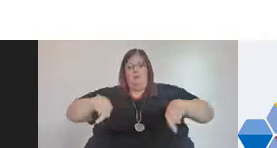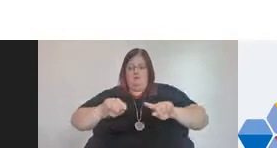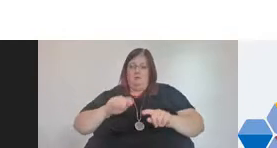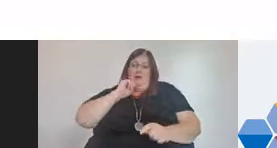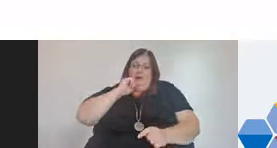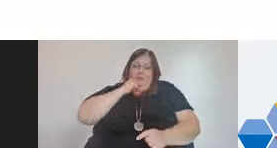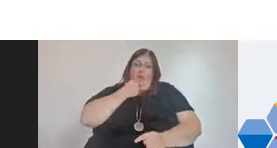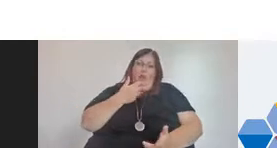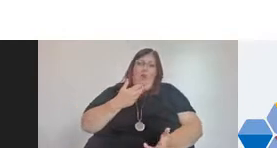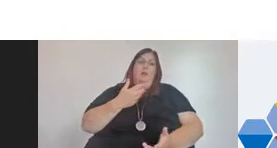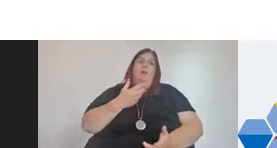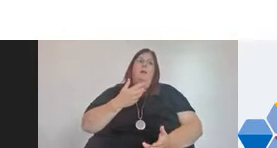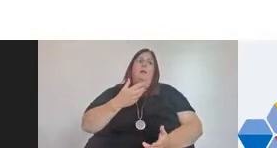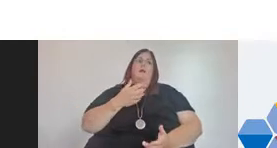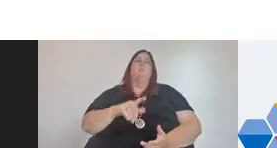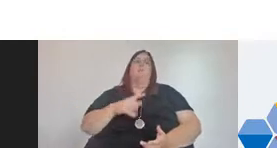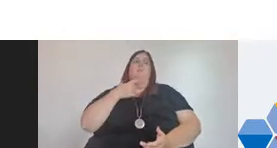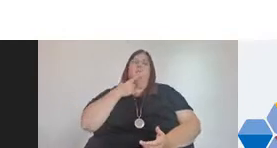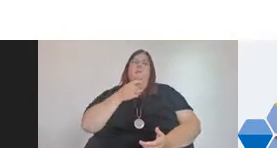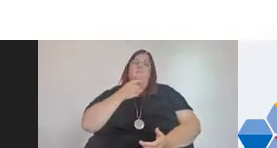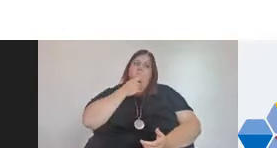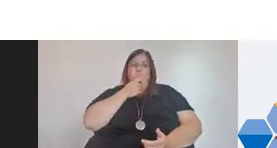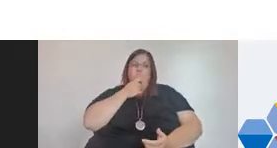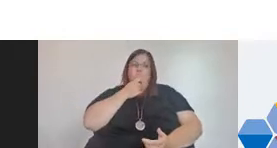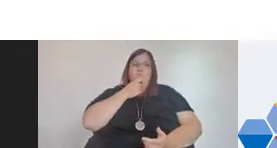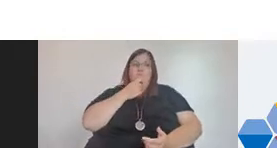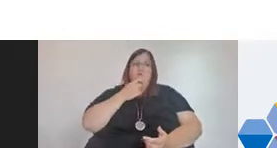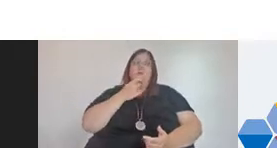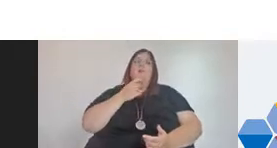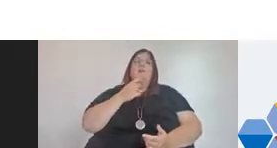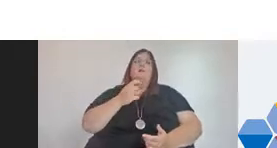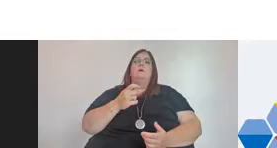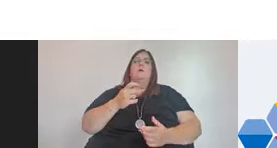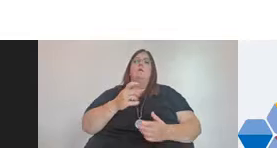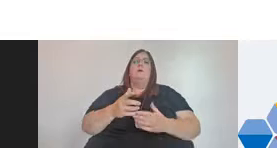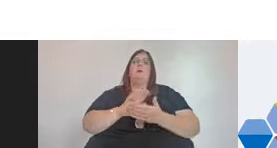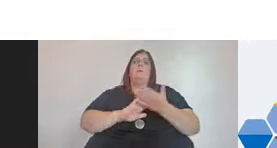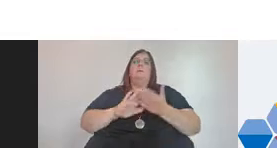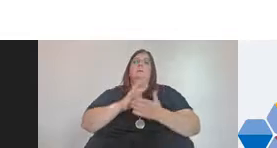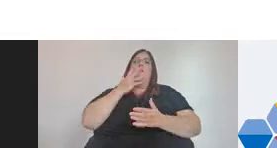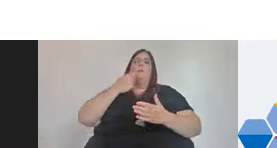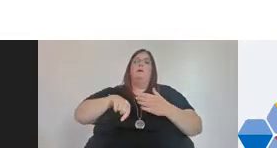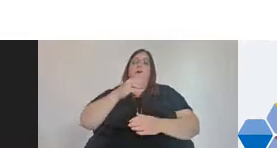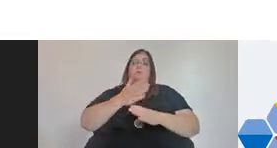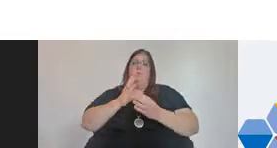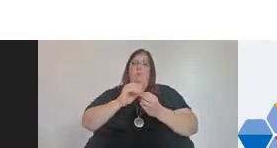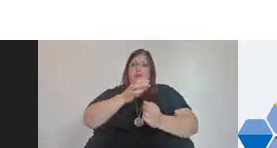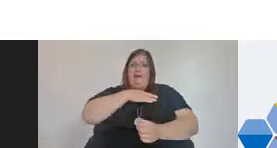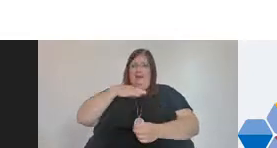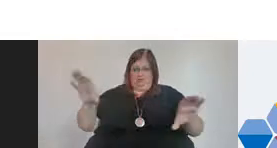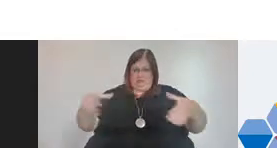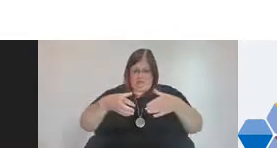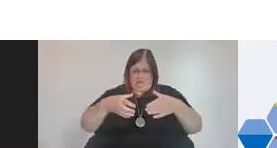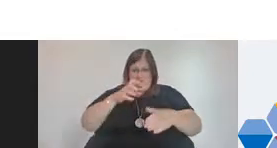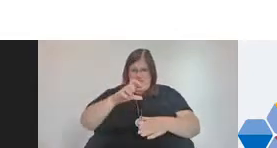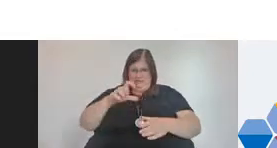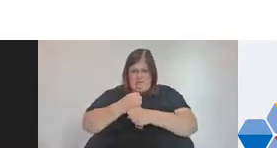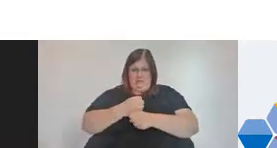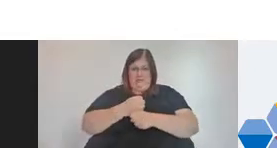our system, and what we've agreed as a finance community working with our clinicians is that what we should be doing is asking